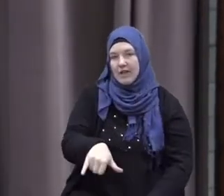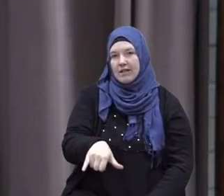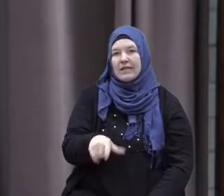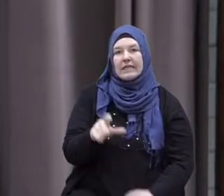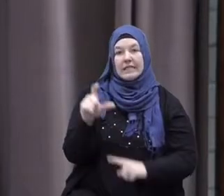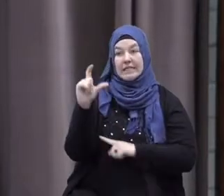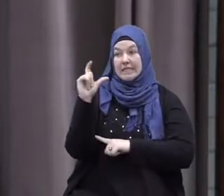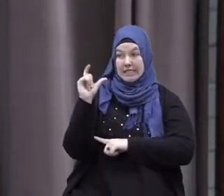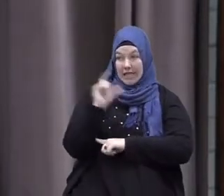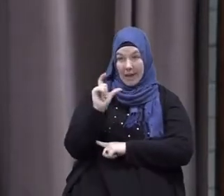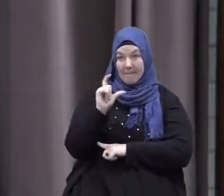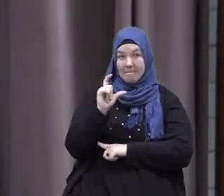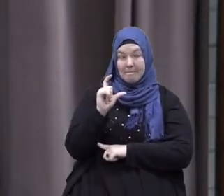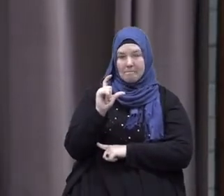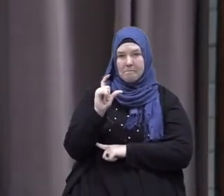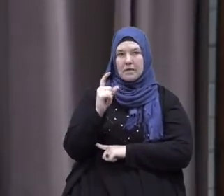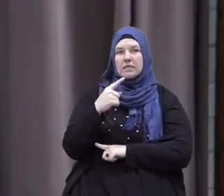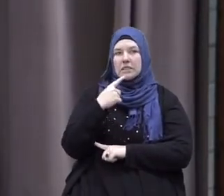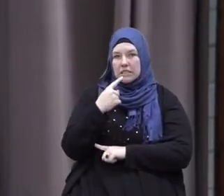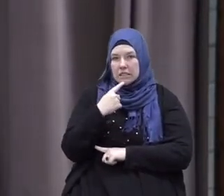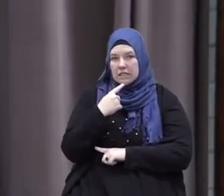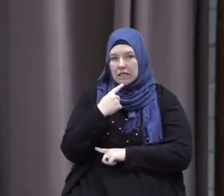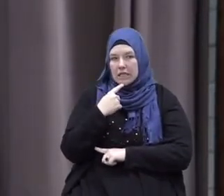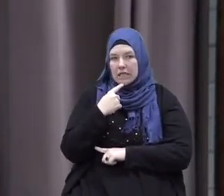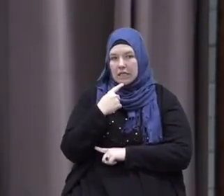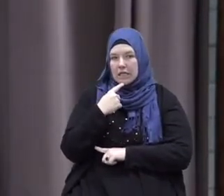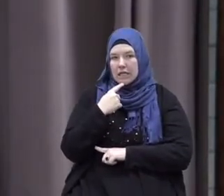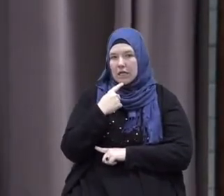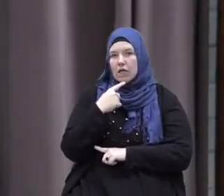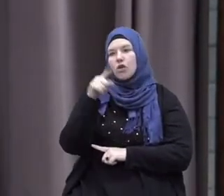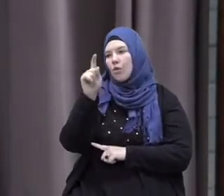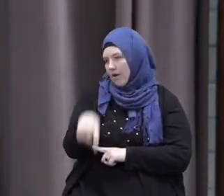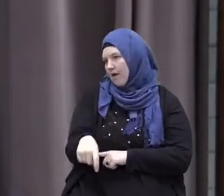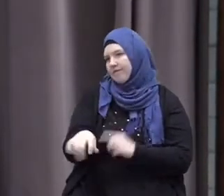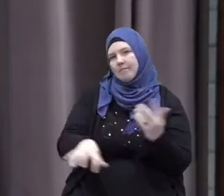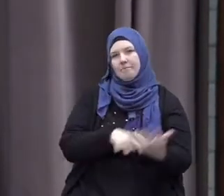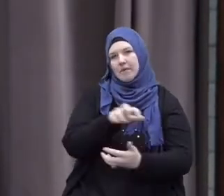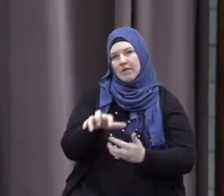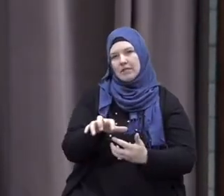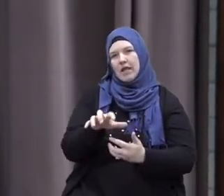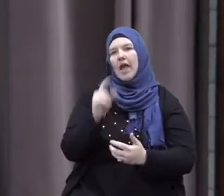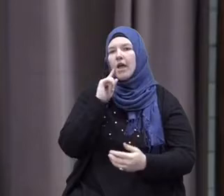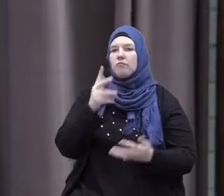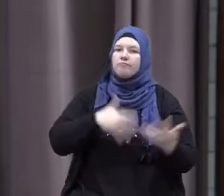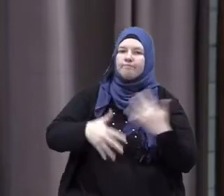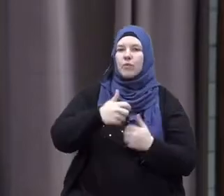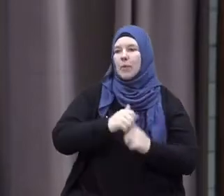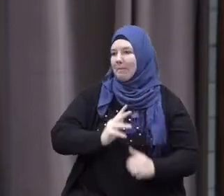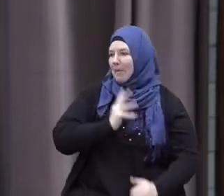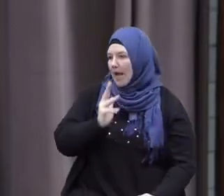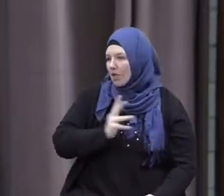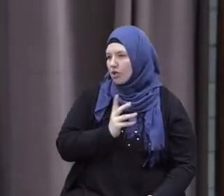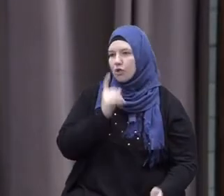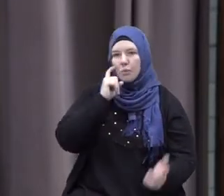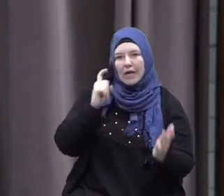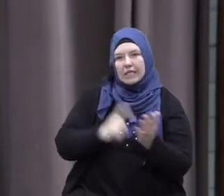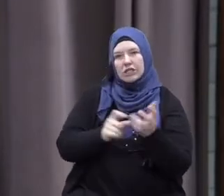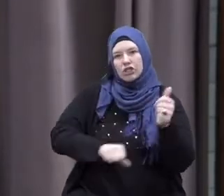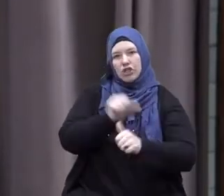Islam dictates mixing as a matter of principle and as a matter of manners, as a matter of